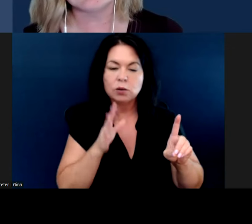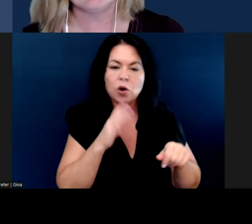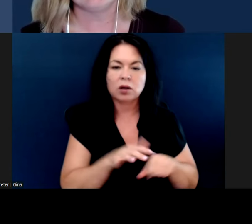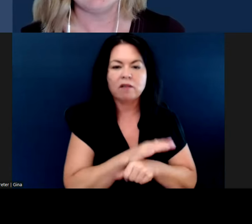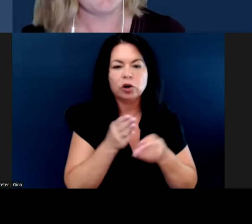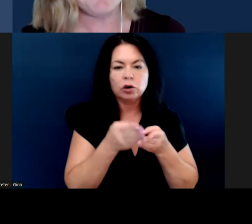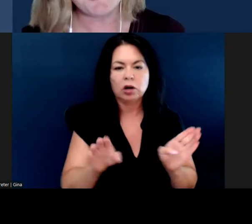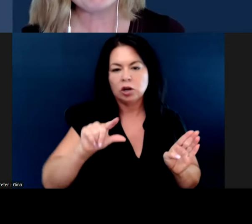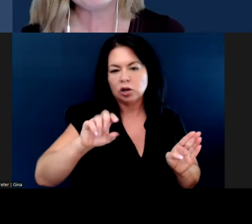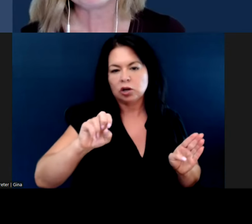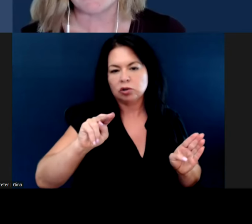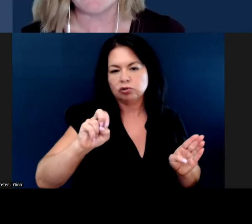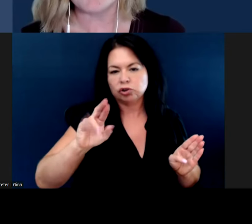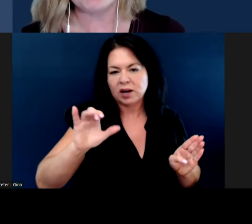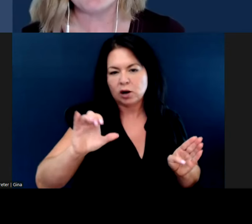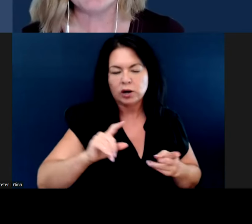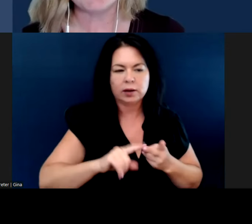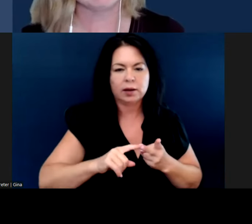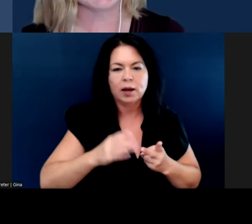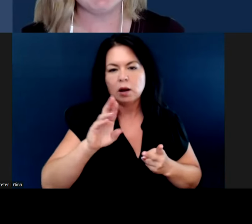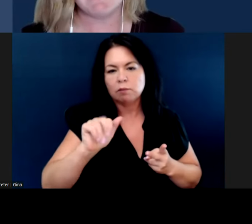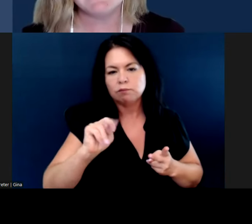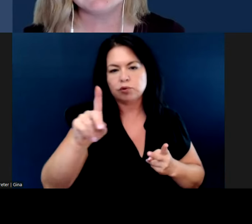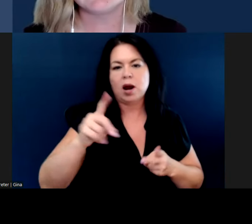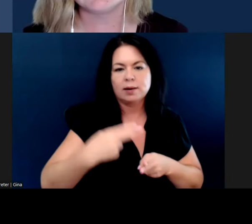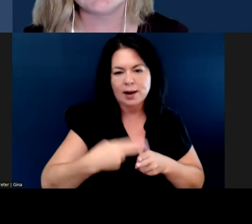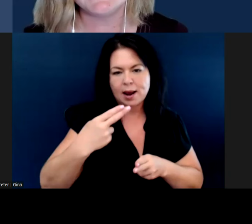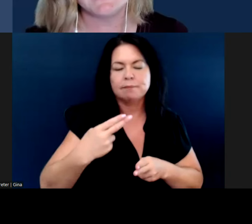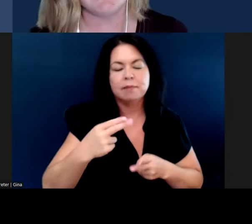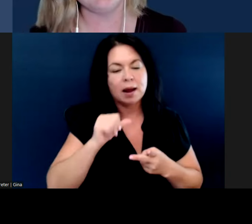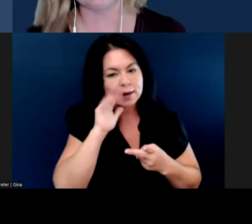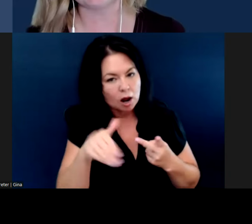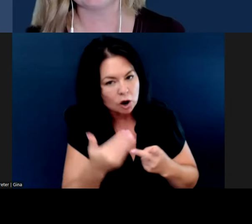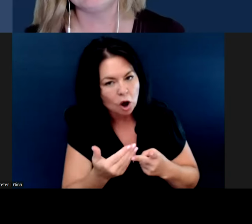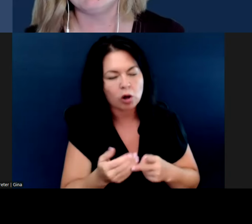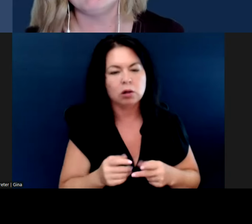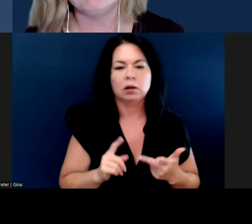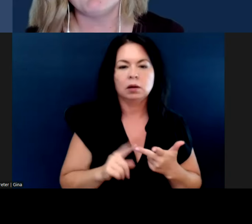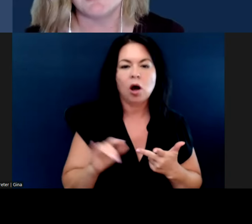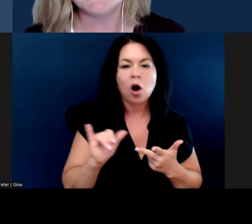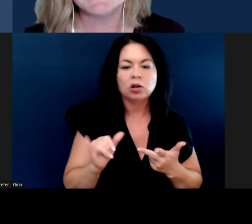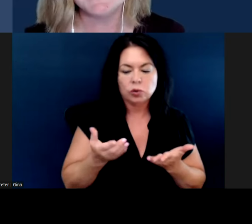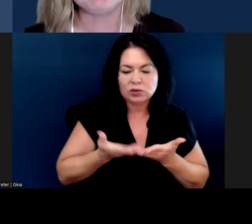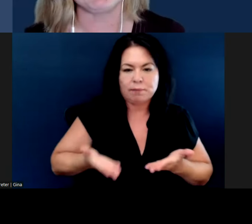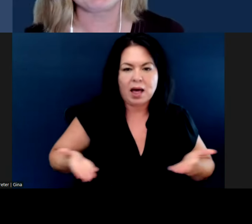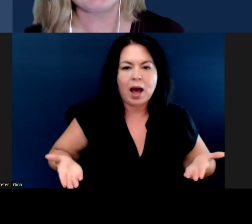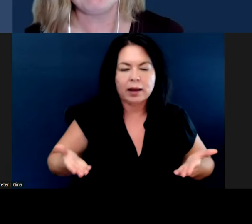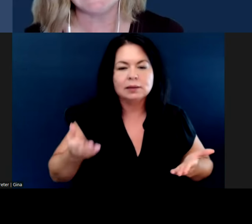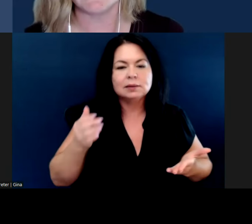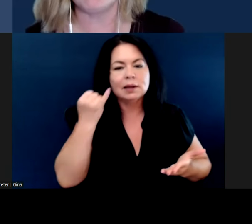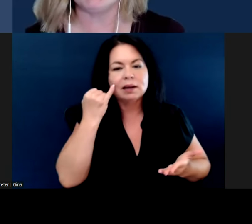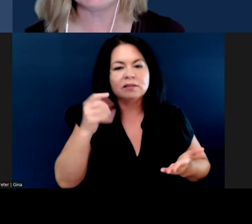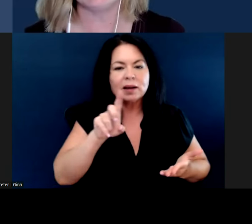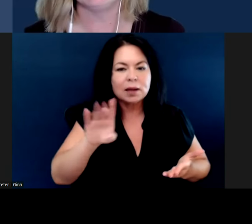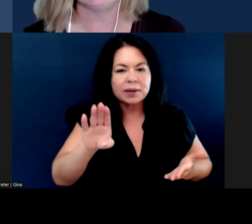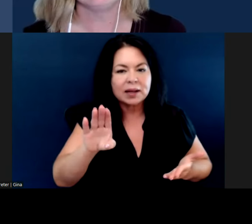drugs, not all of them, but medical supplies that are associated with the injection of insulin. So